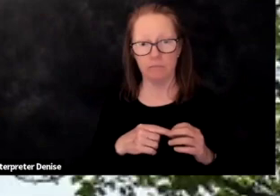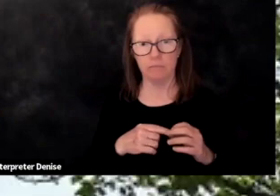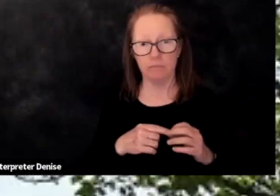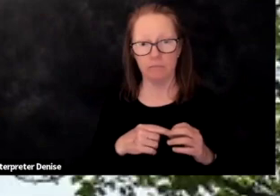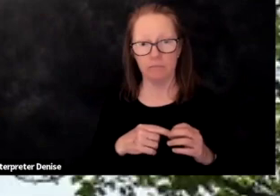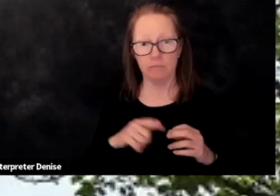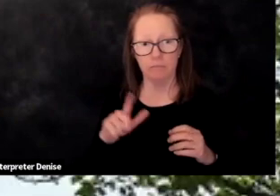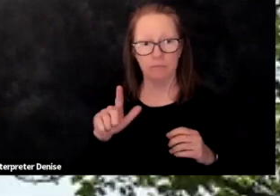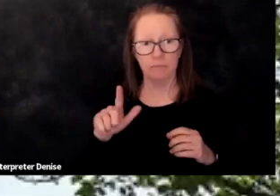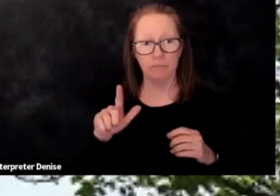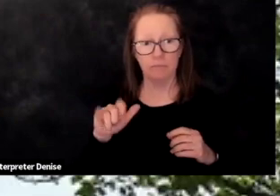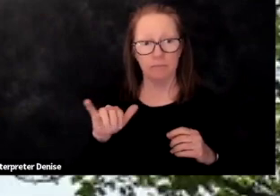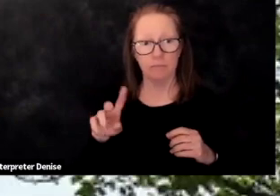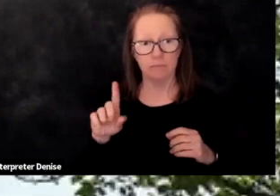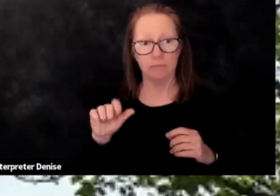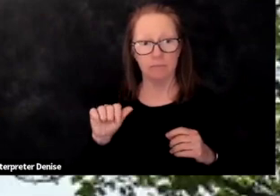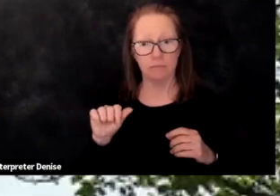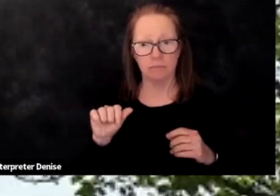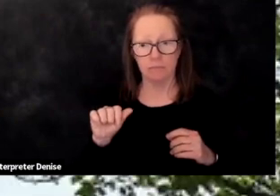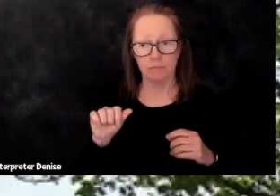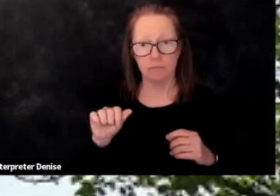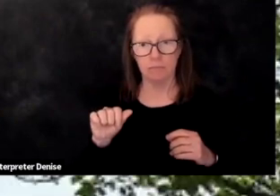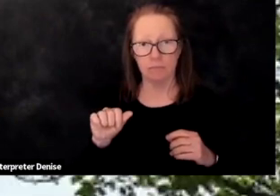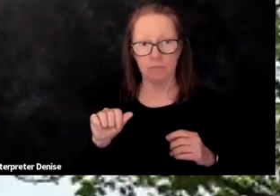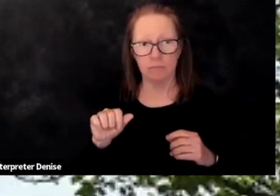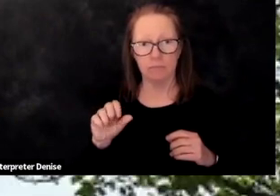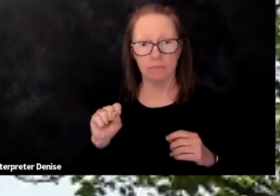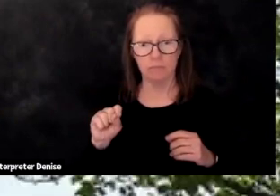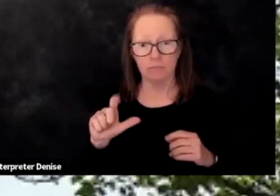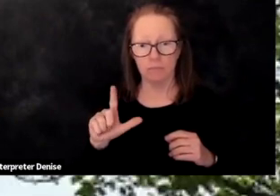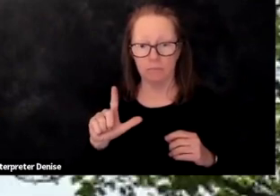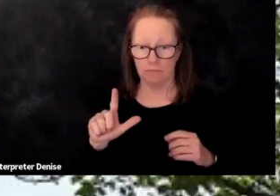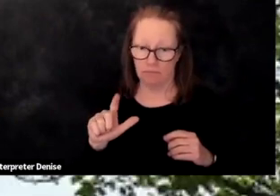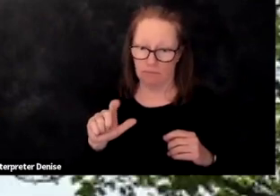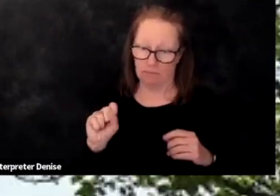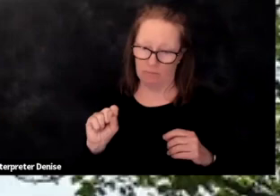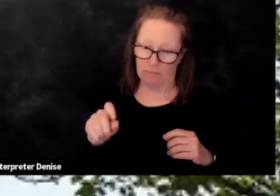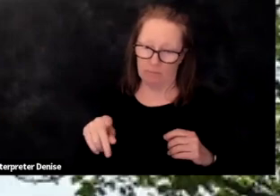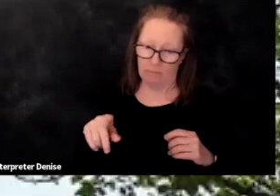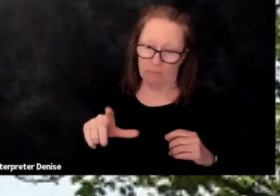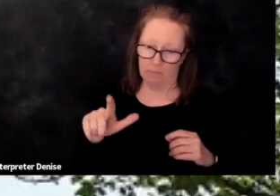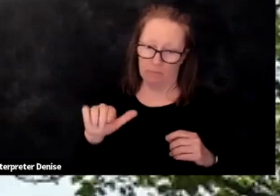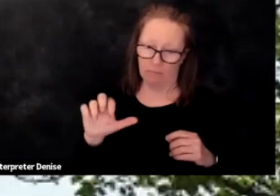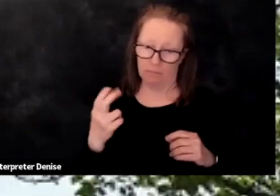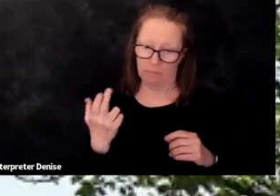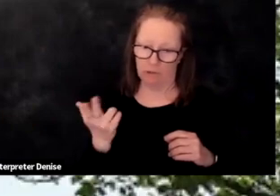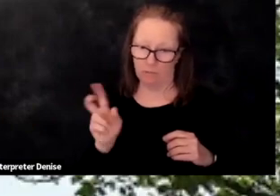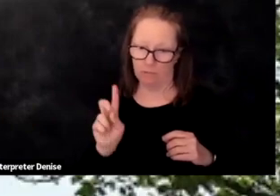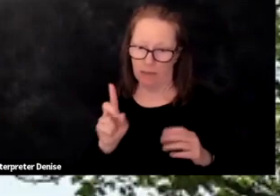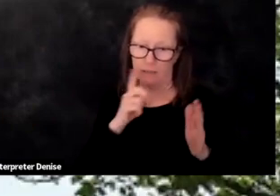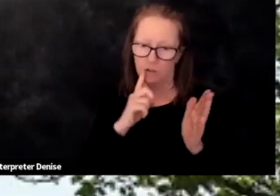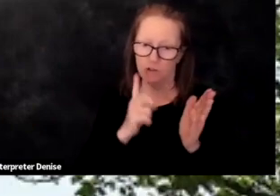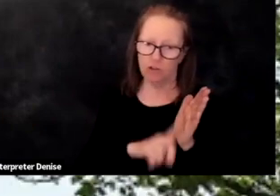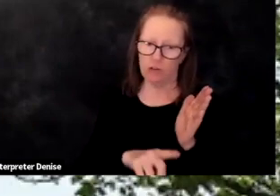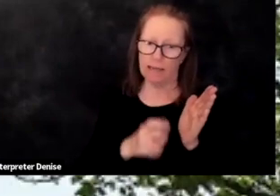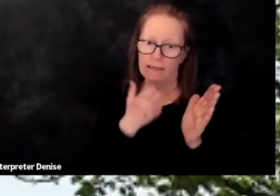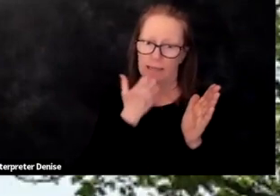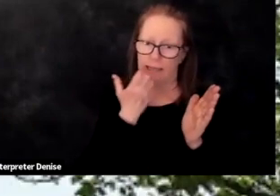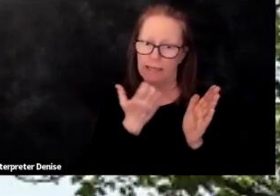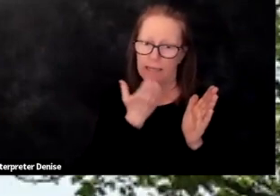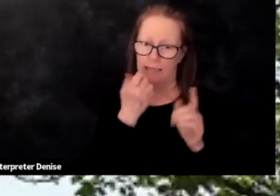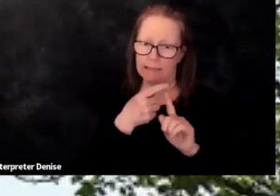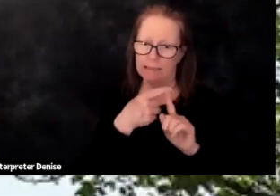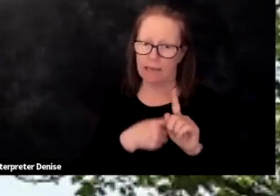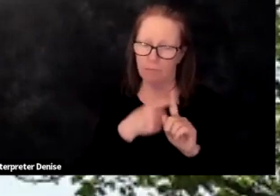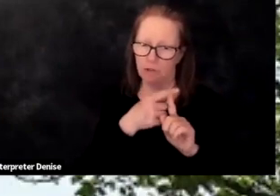Linda asked, question, splash pad, rubber deck. Check the heat temperature on the hot, hazy, humid